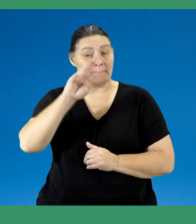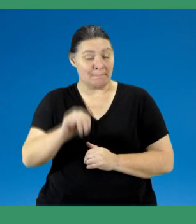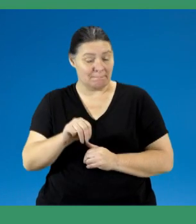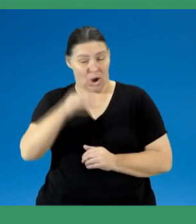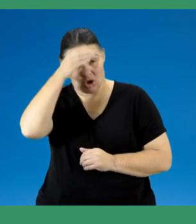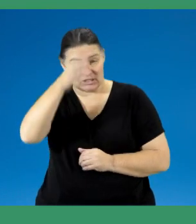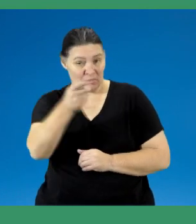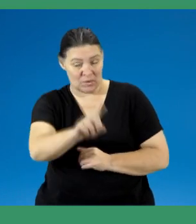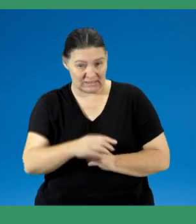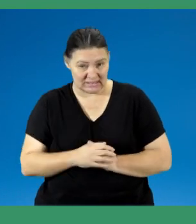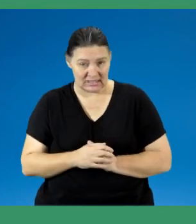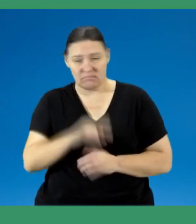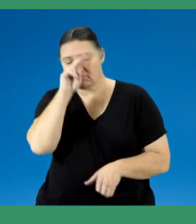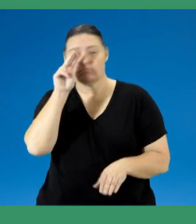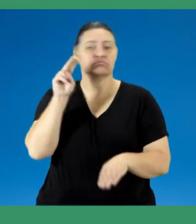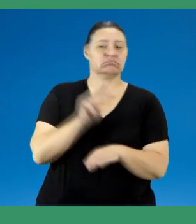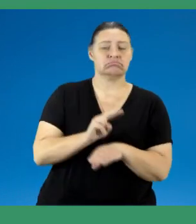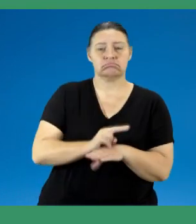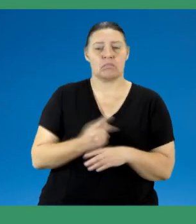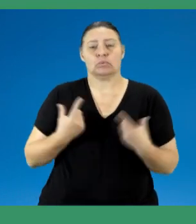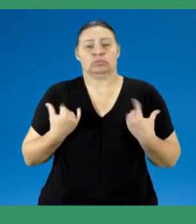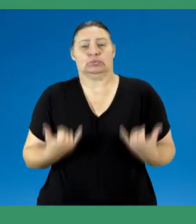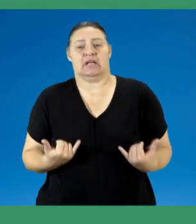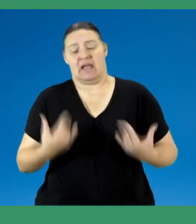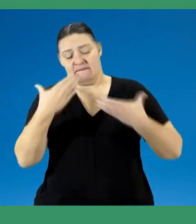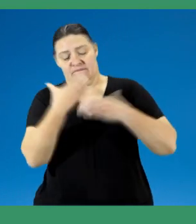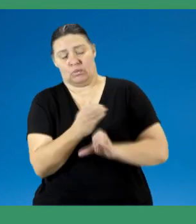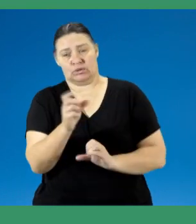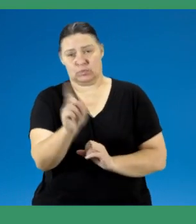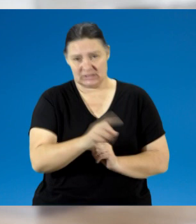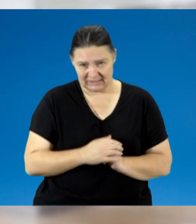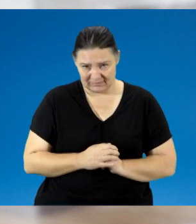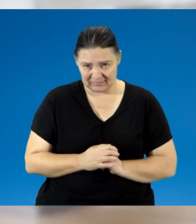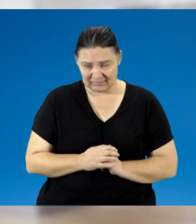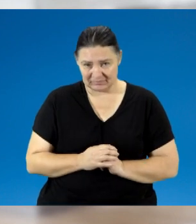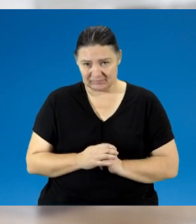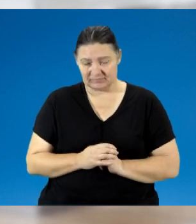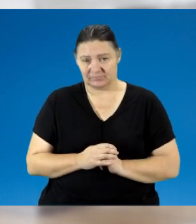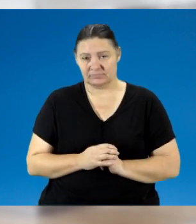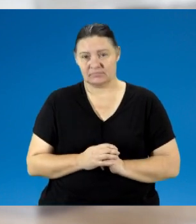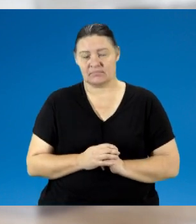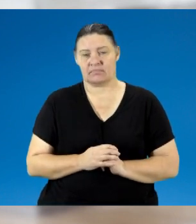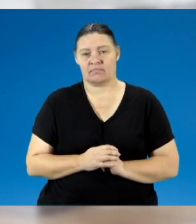Our concept map is the overview of what we are going to focus on in this lesson.